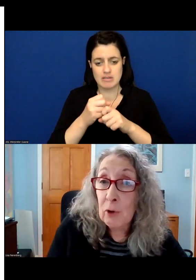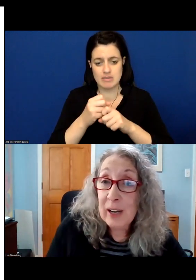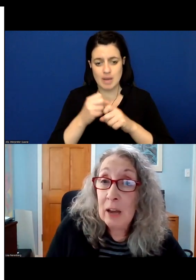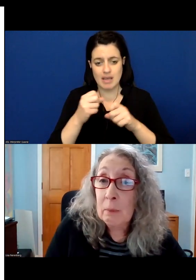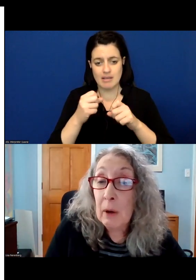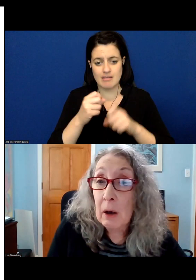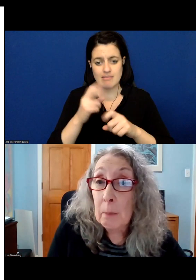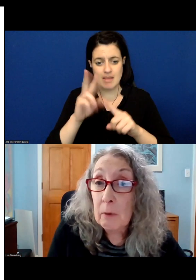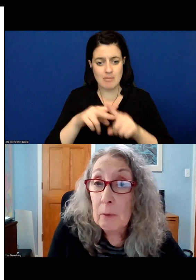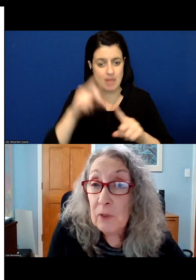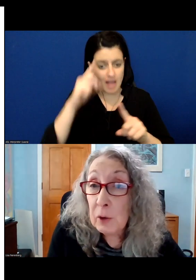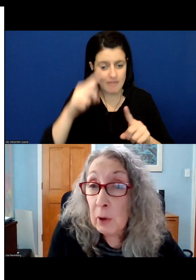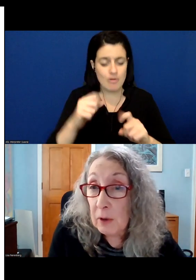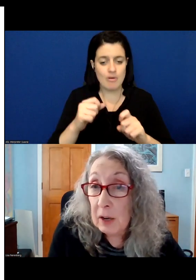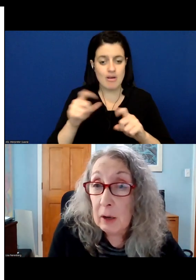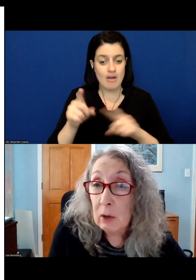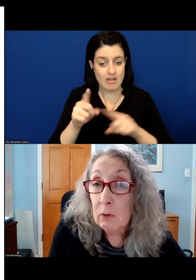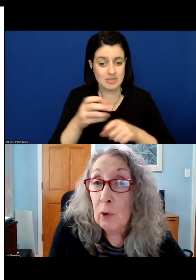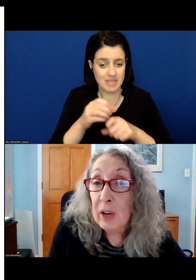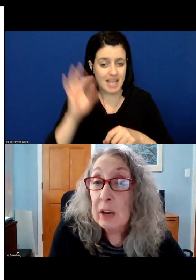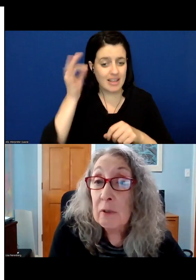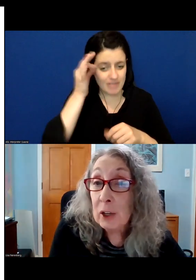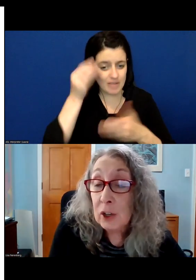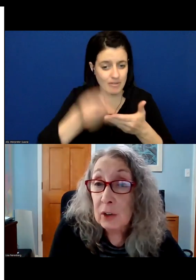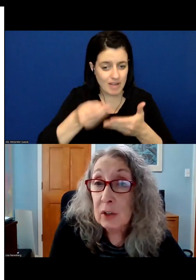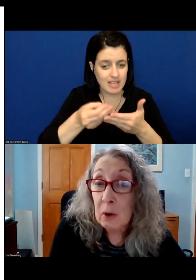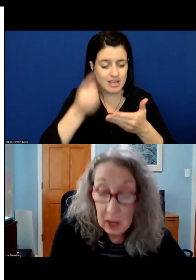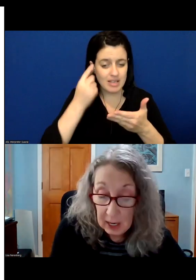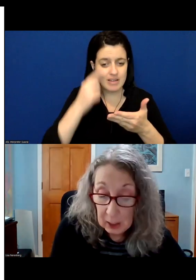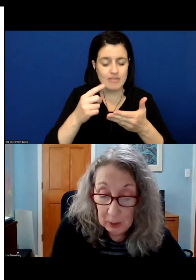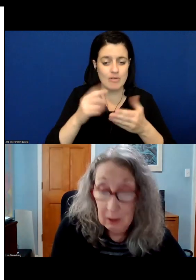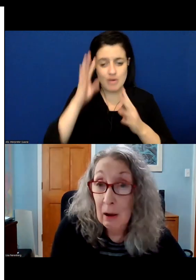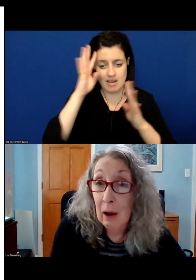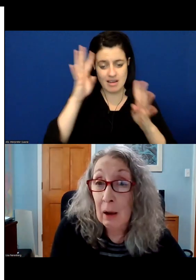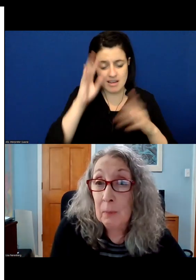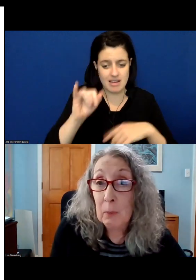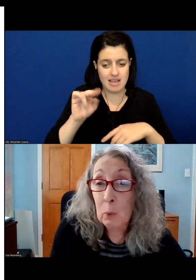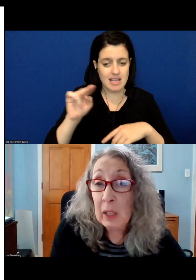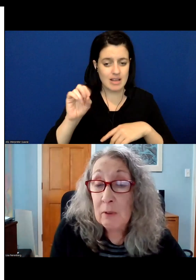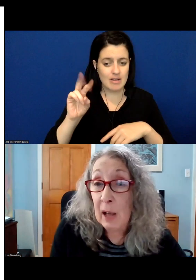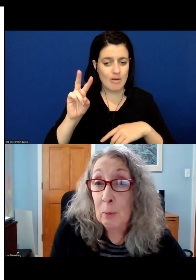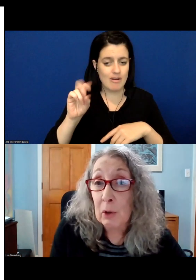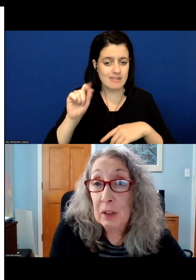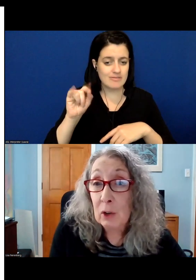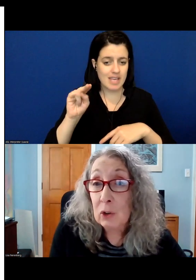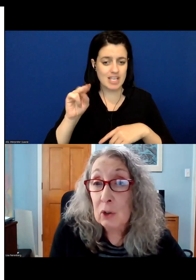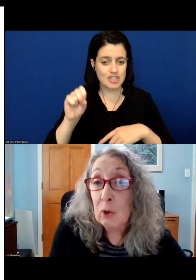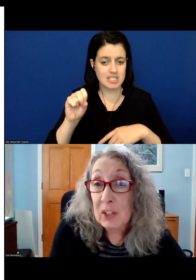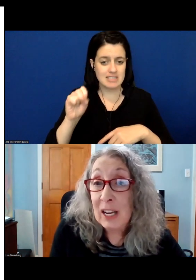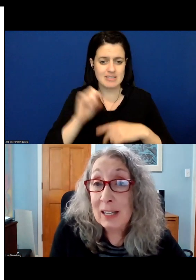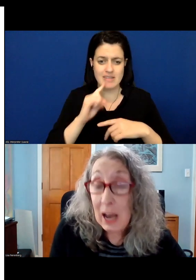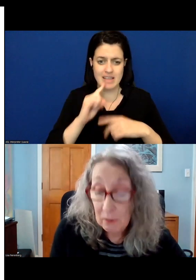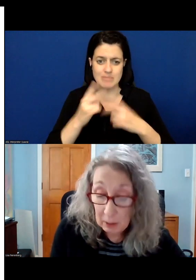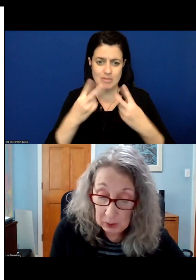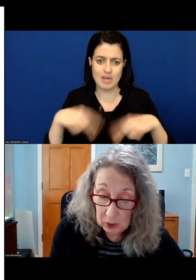apply for and get federal funding for innovation. So it's been really valuable, I think, to